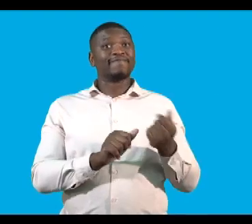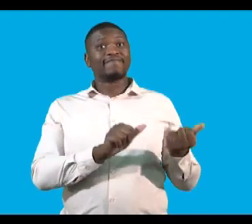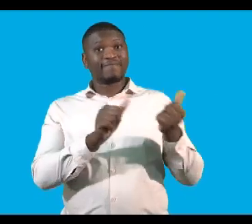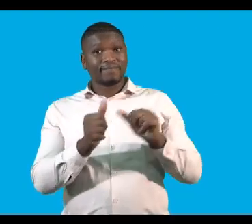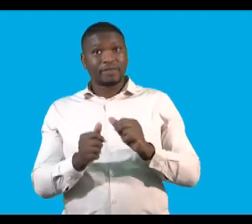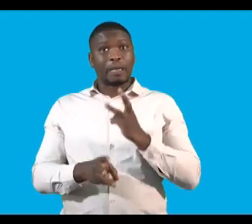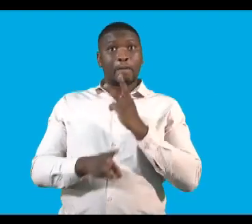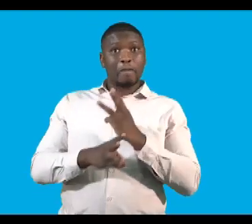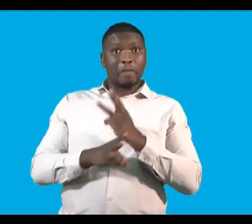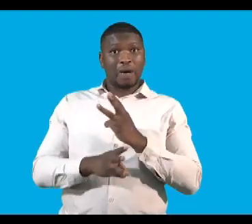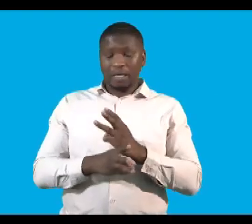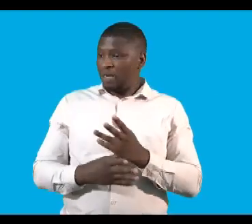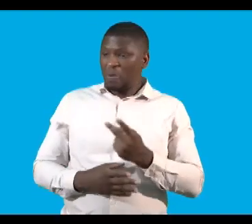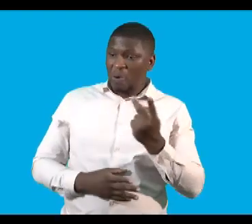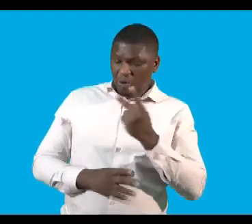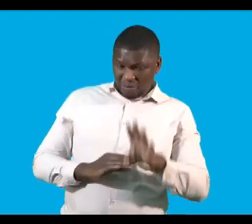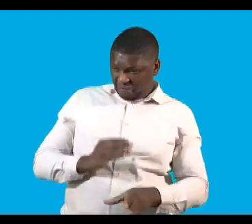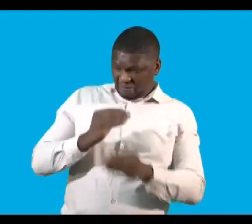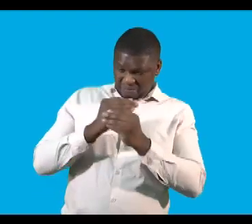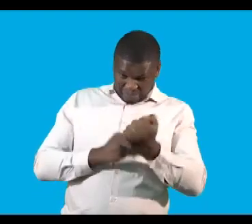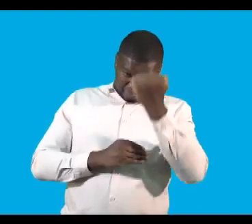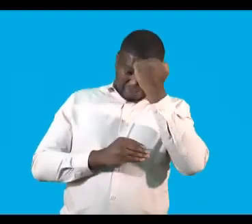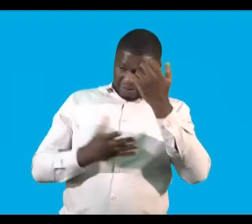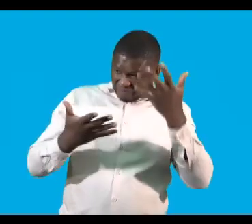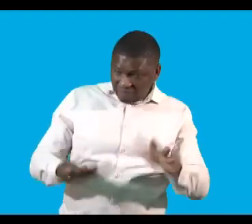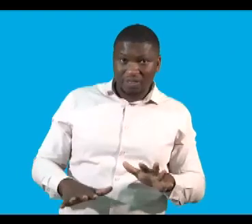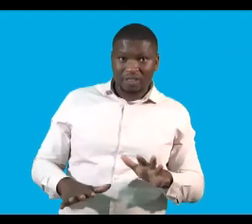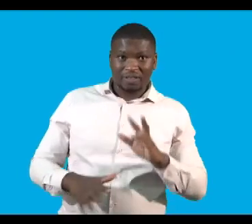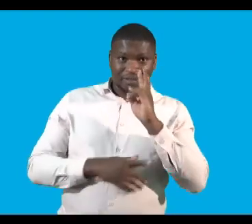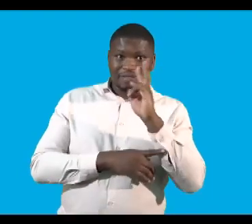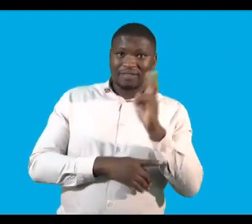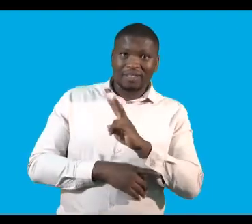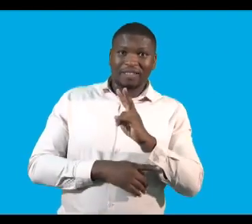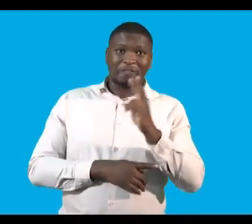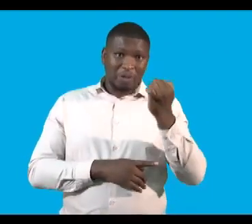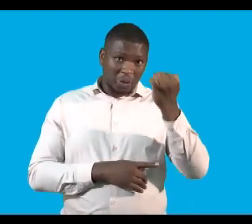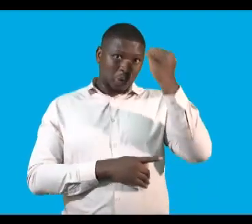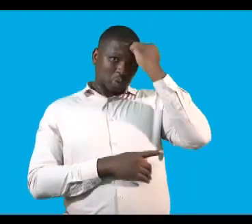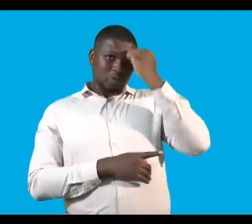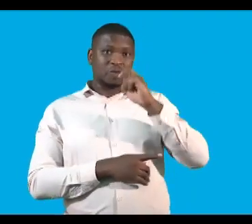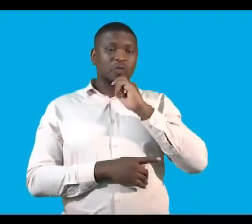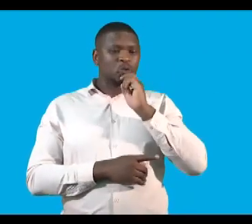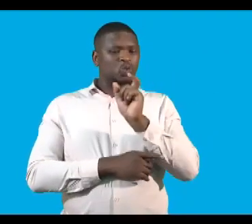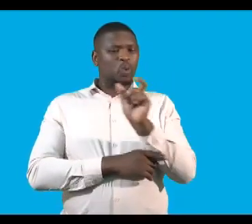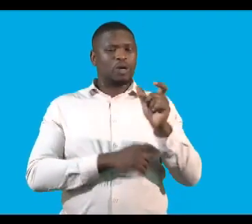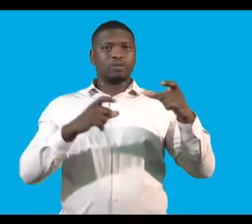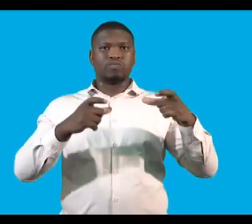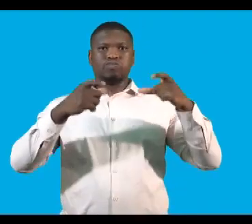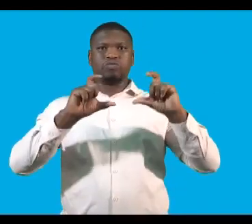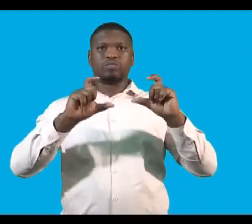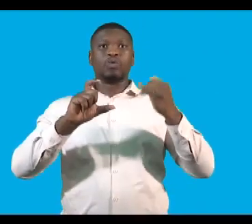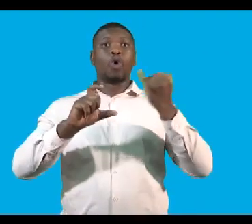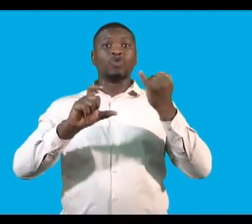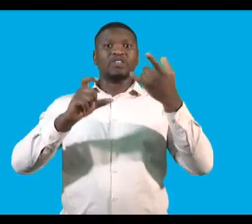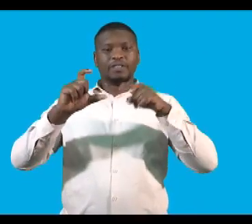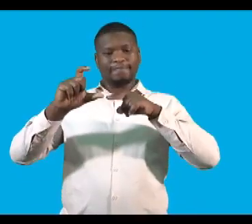And then the mother reacts, "Did I mention stupid?" Here you can see stupid is in bold, but it is